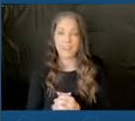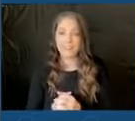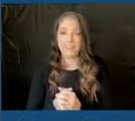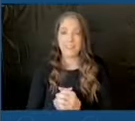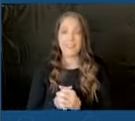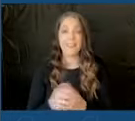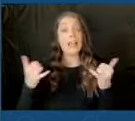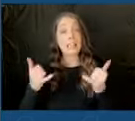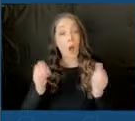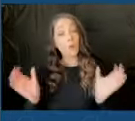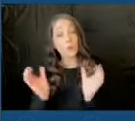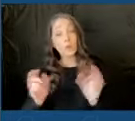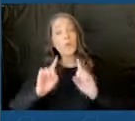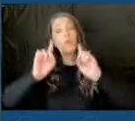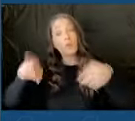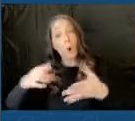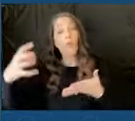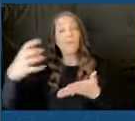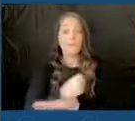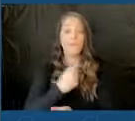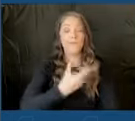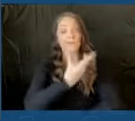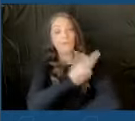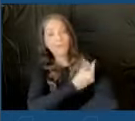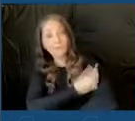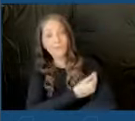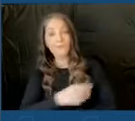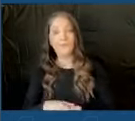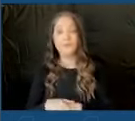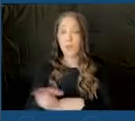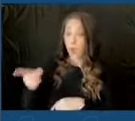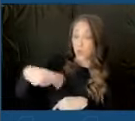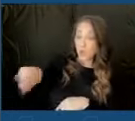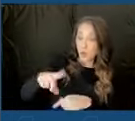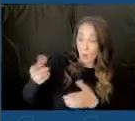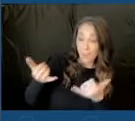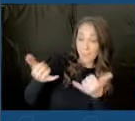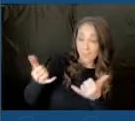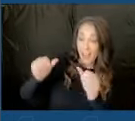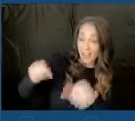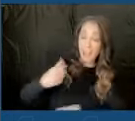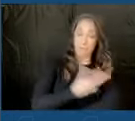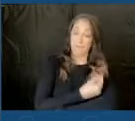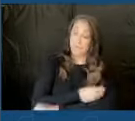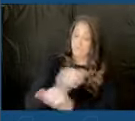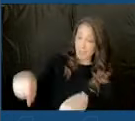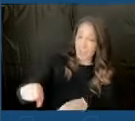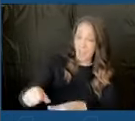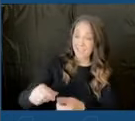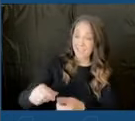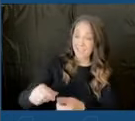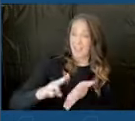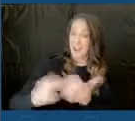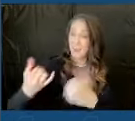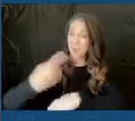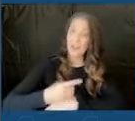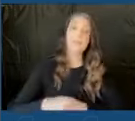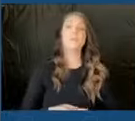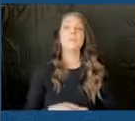go get your shots. All the members of the media, you can get your shot before you leave here today. So just sign up. And so with that, let me turn it over to